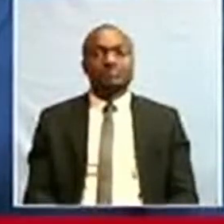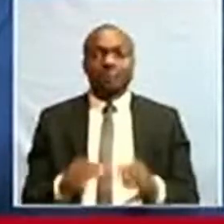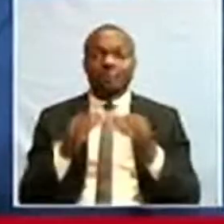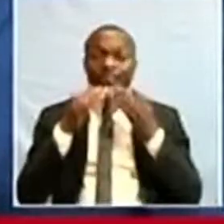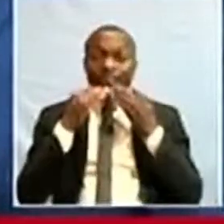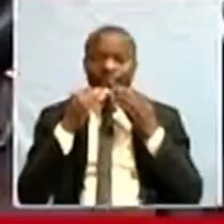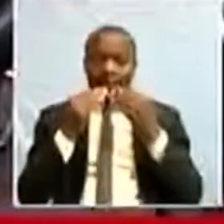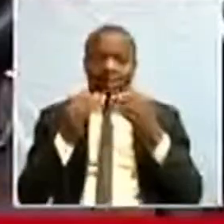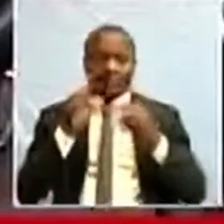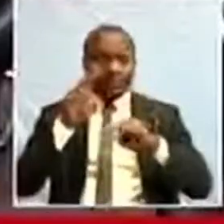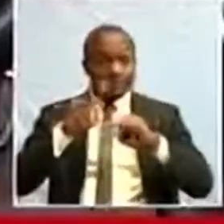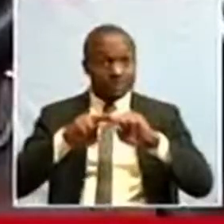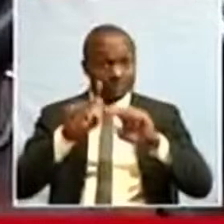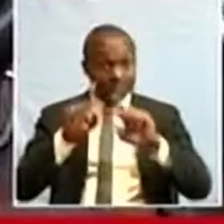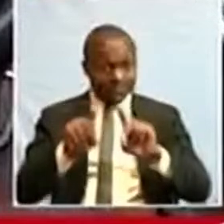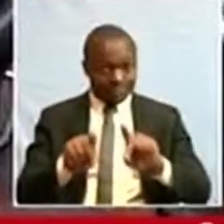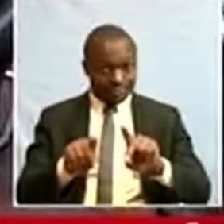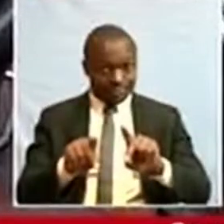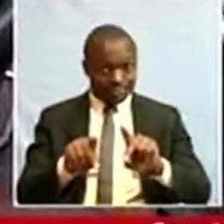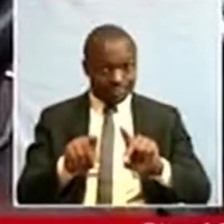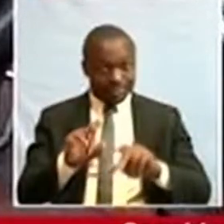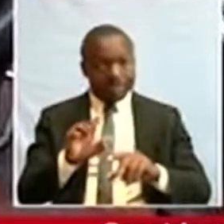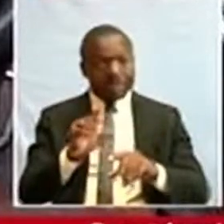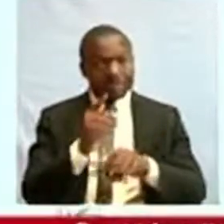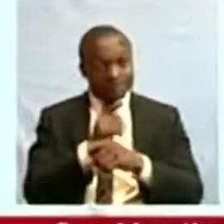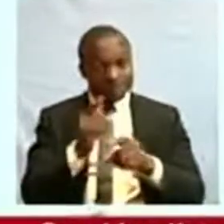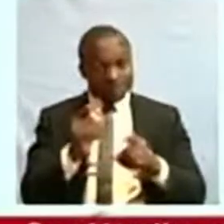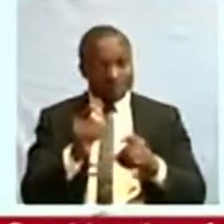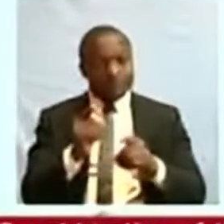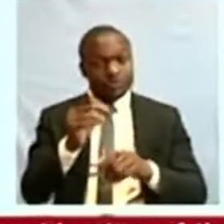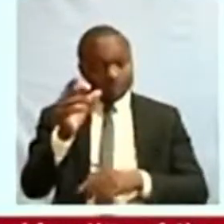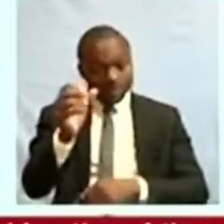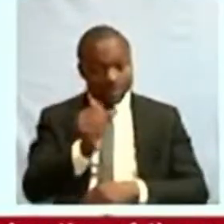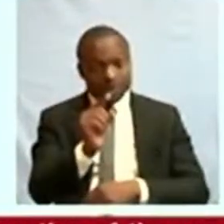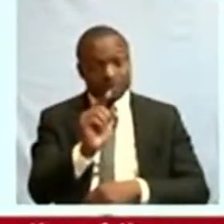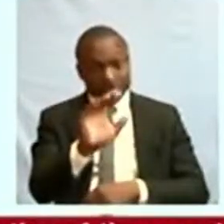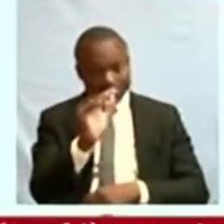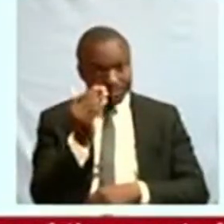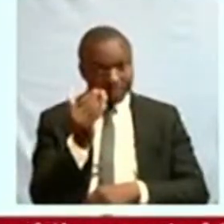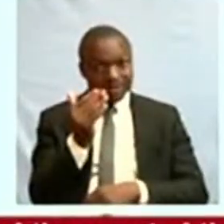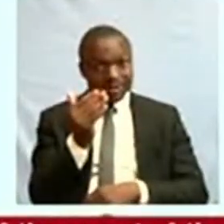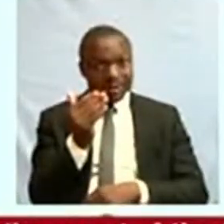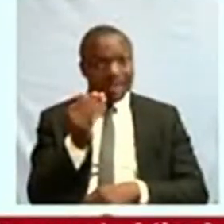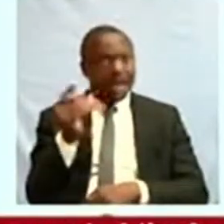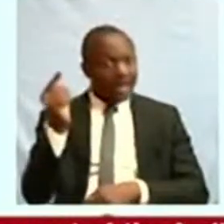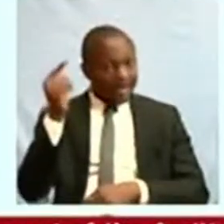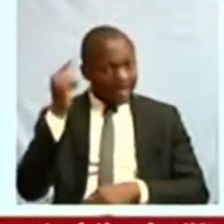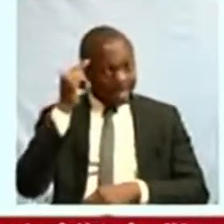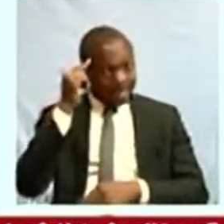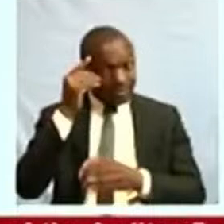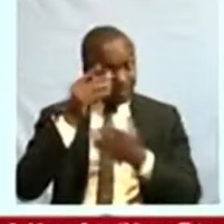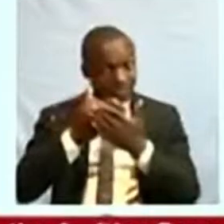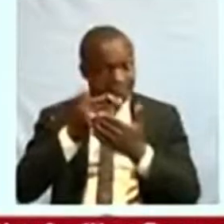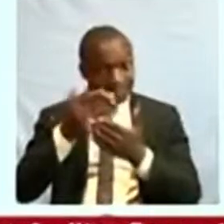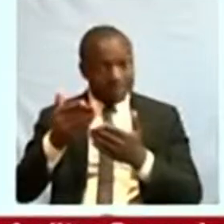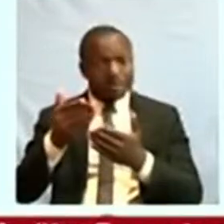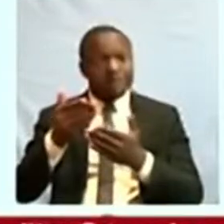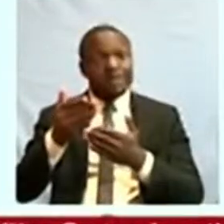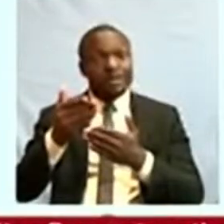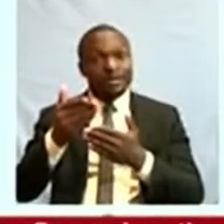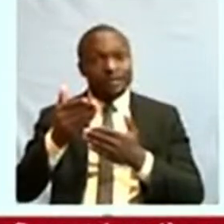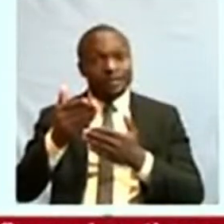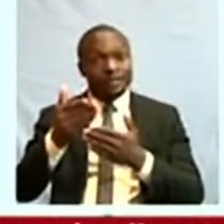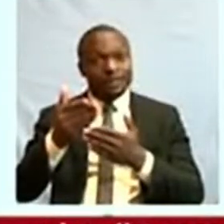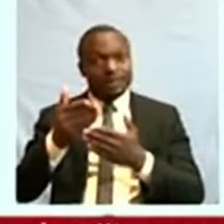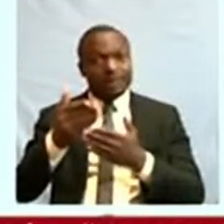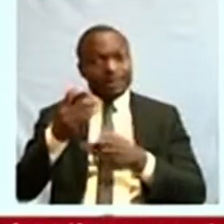Thank you, Chair. Just to take you back, the head of procurement is on his way. He was held up with